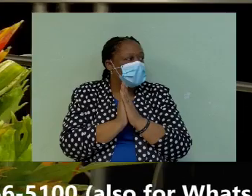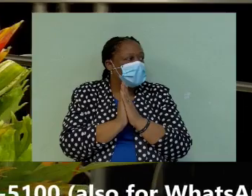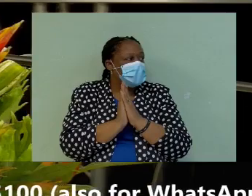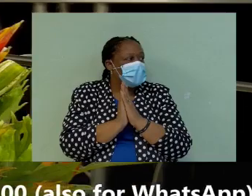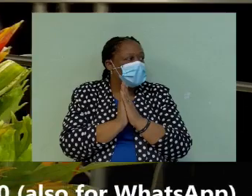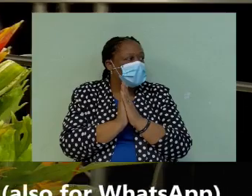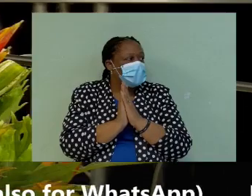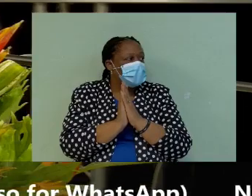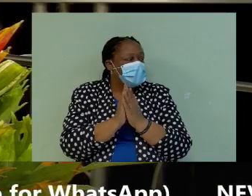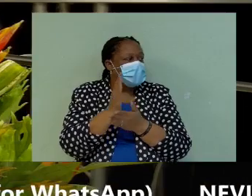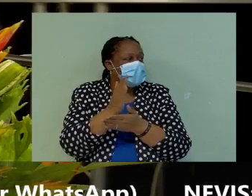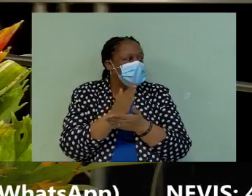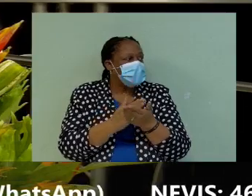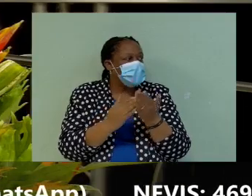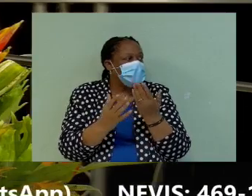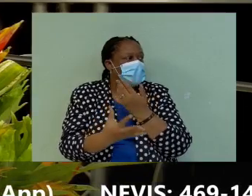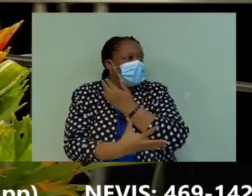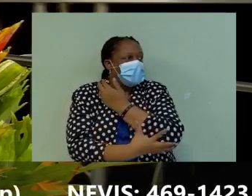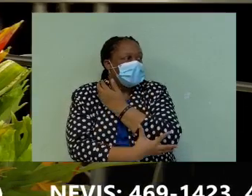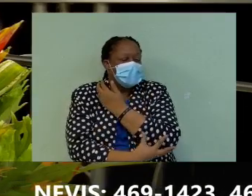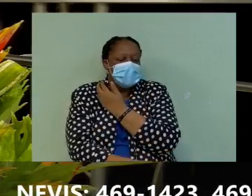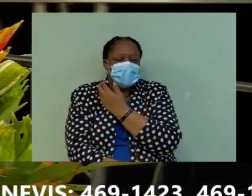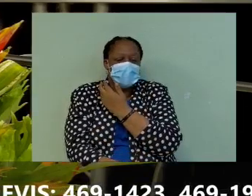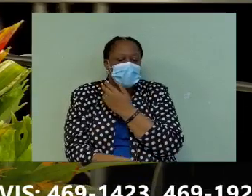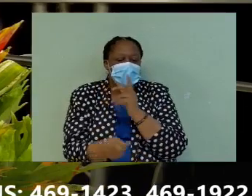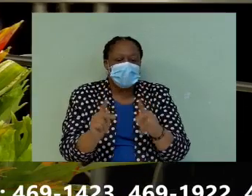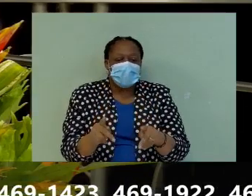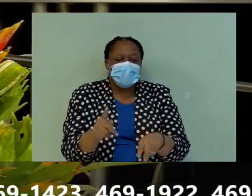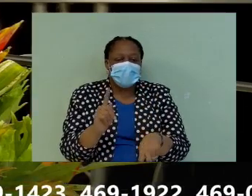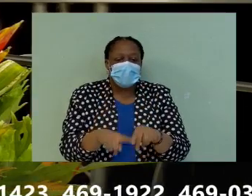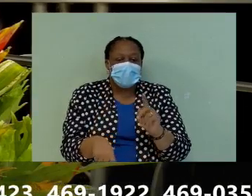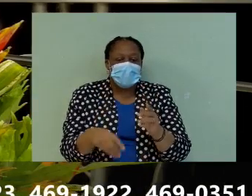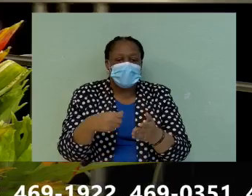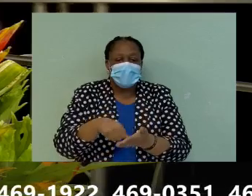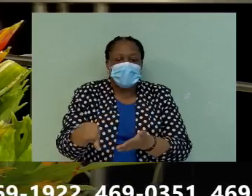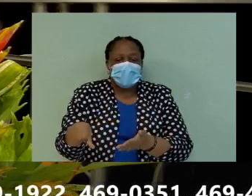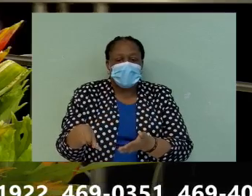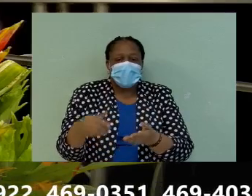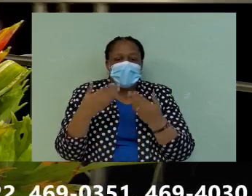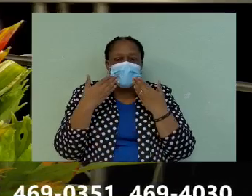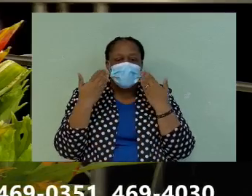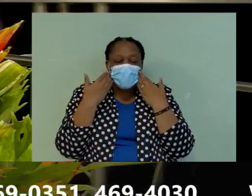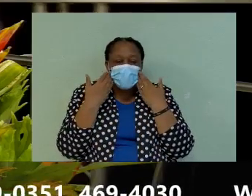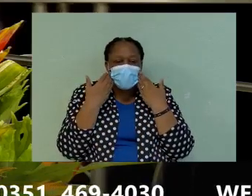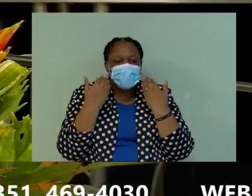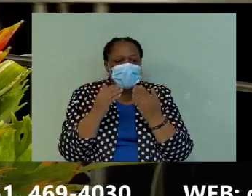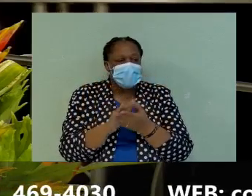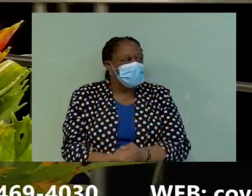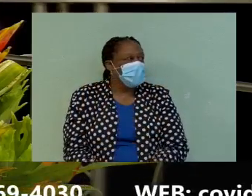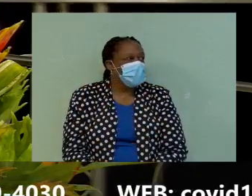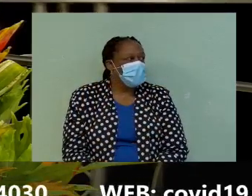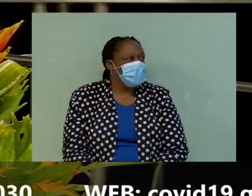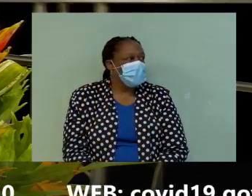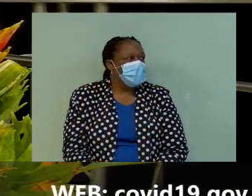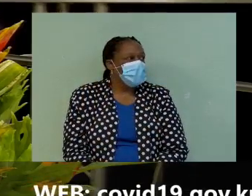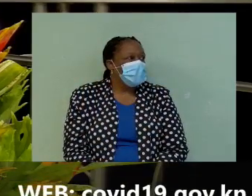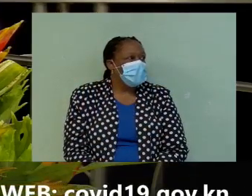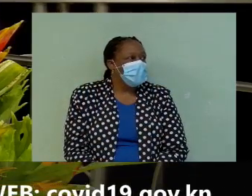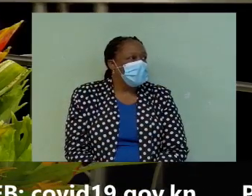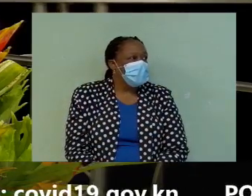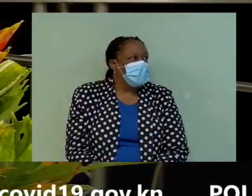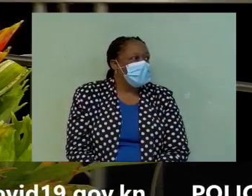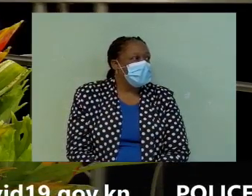some poor persons can't afford to purchase a mask. Now, we have masks that are made in different